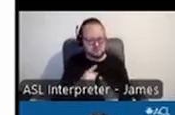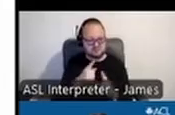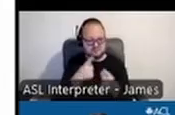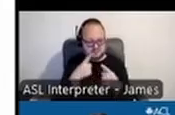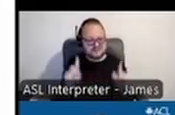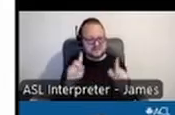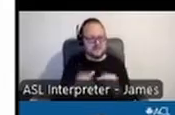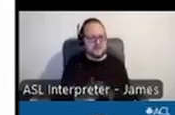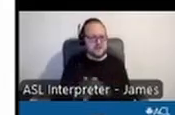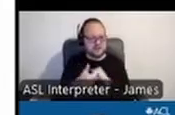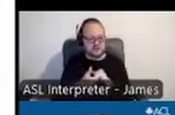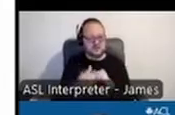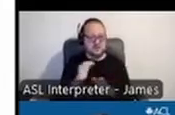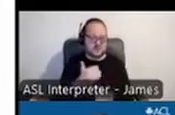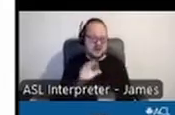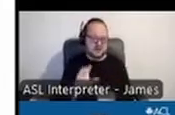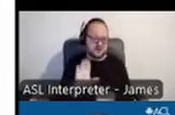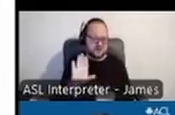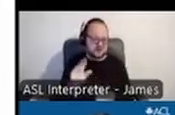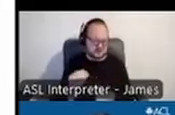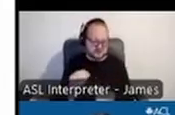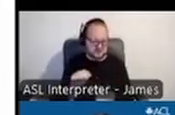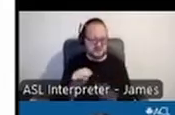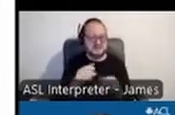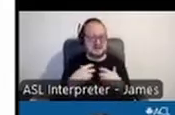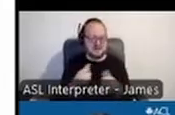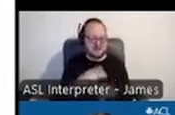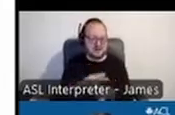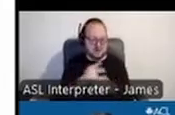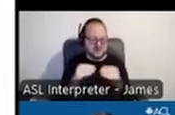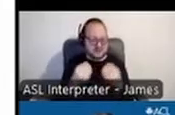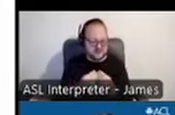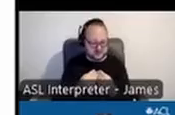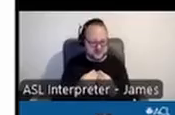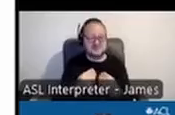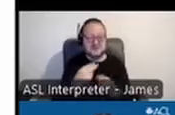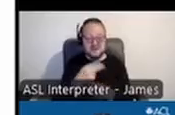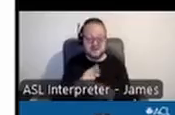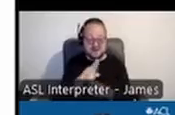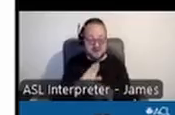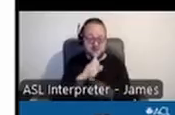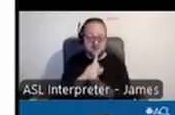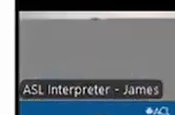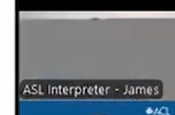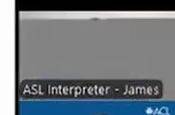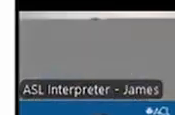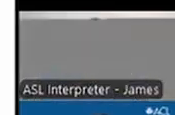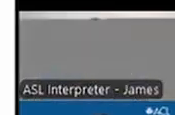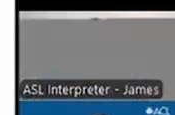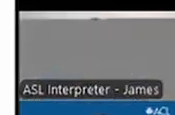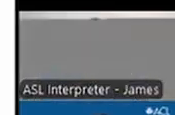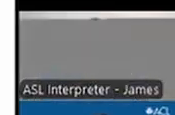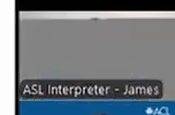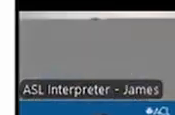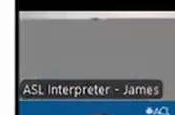between our community-based organizations and healthcare organizations. And the hub really centralizes all of that so that each individual